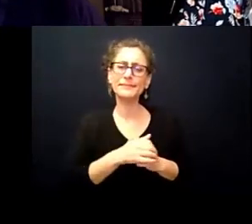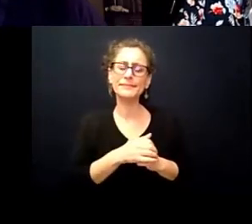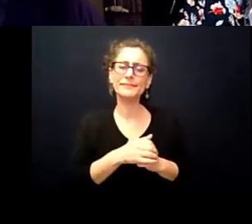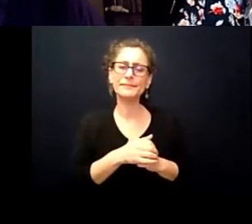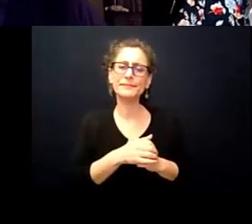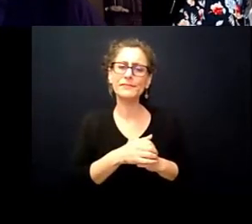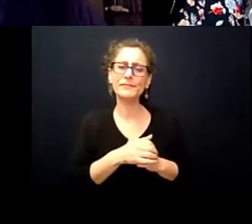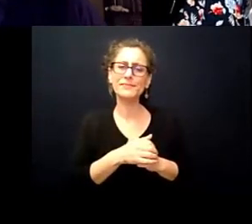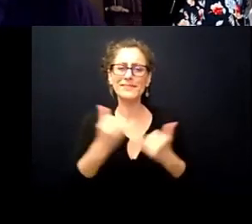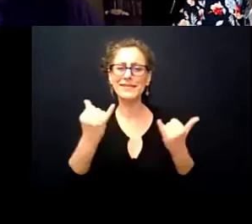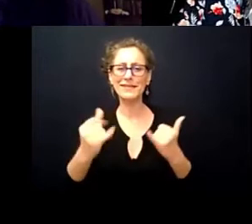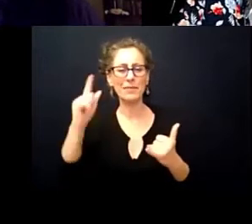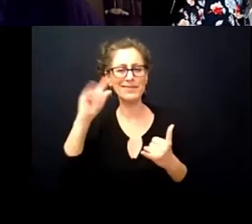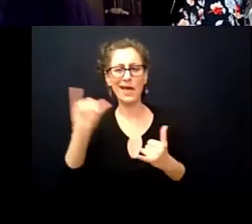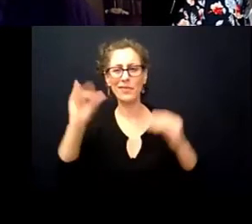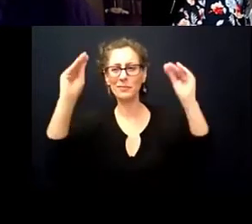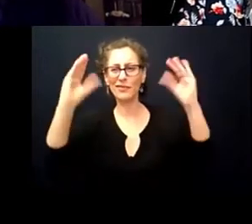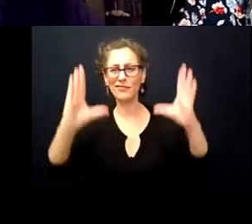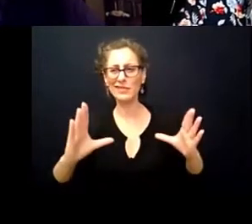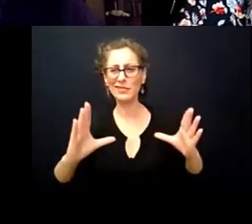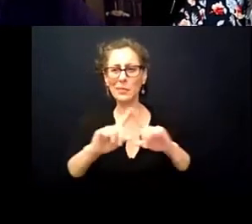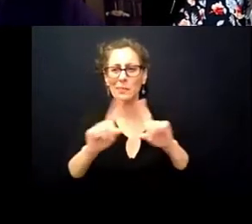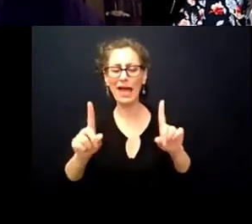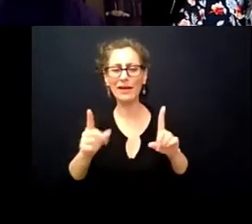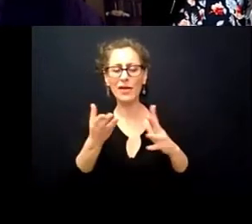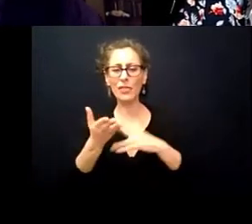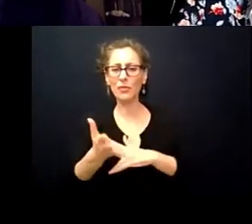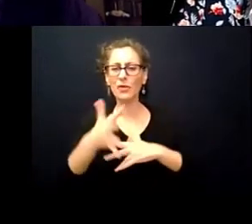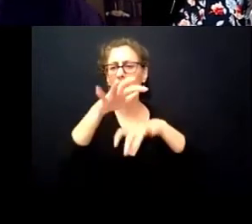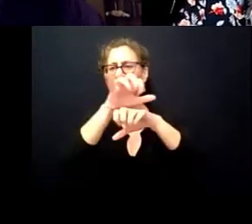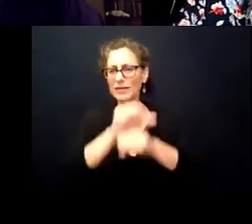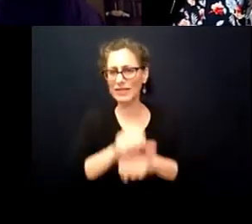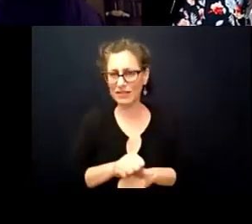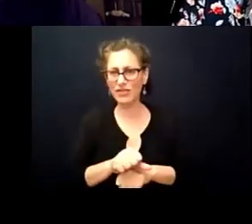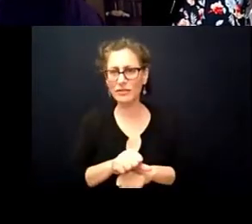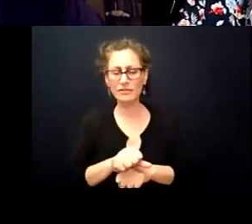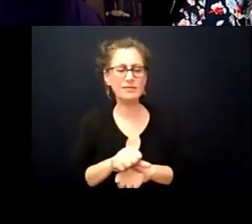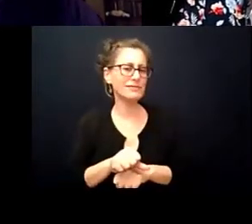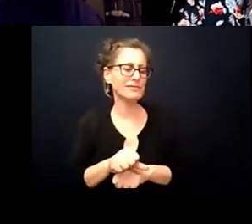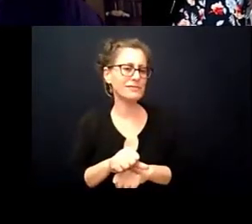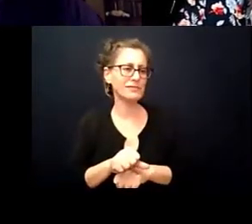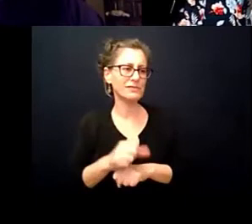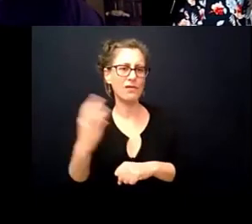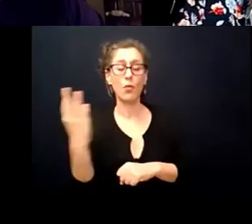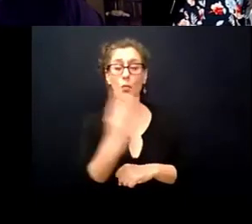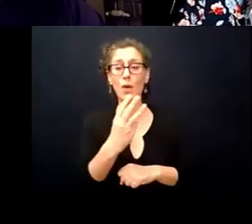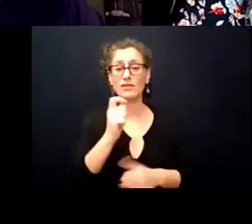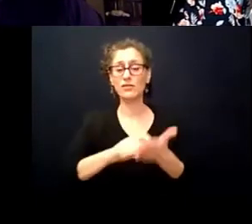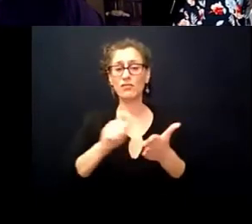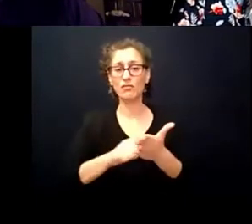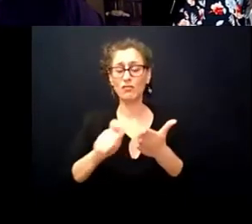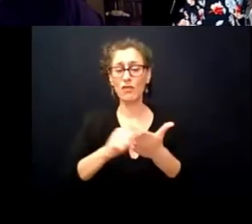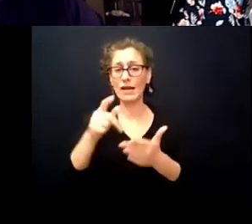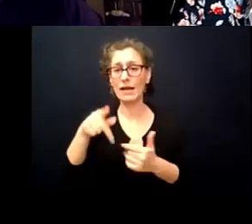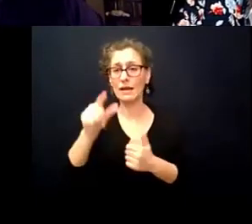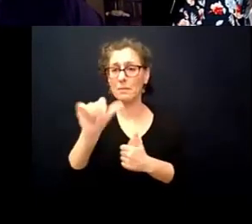now I'm going to just sound professorly for a second, but through the whole tradition of Western playwriting, my background is in theater,